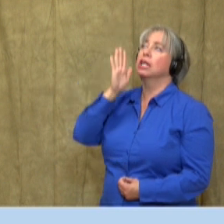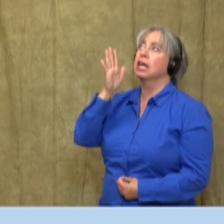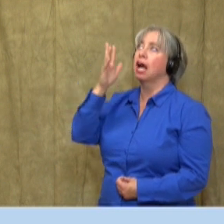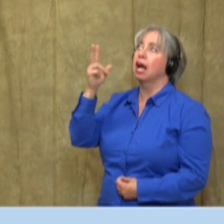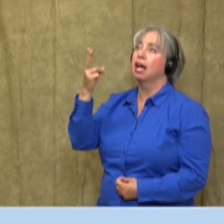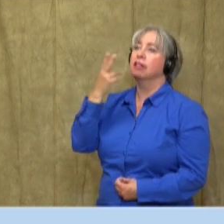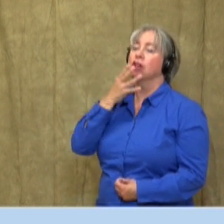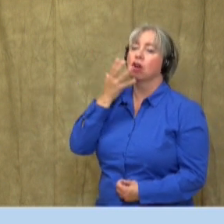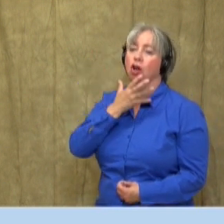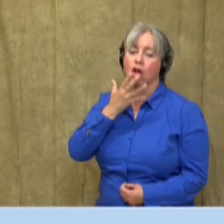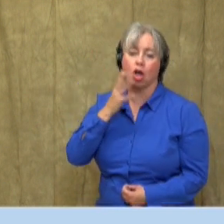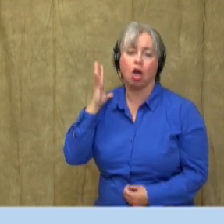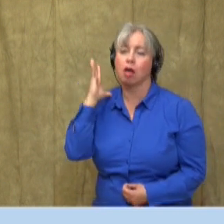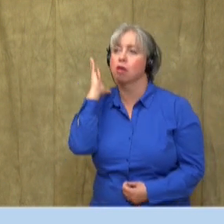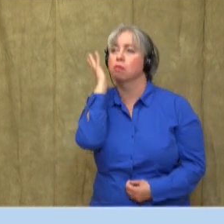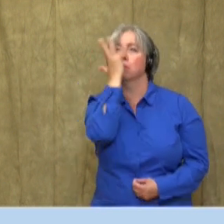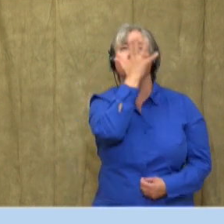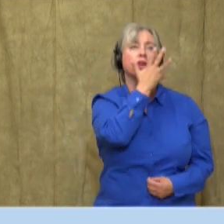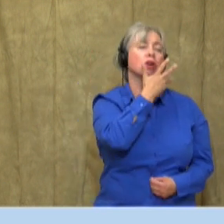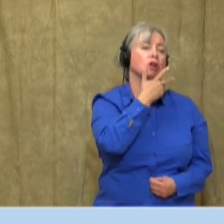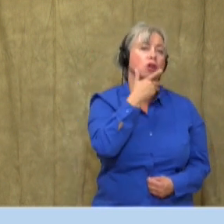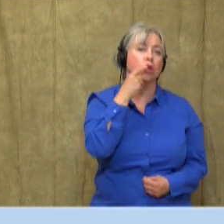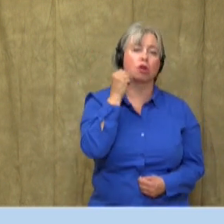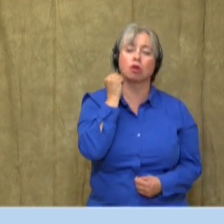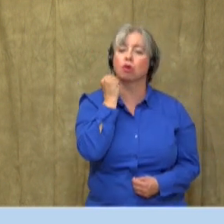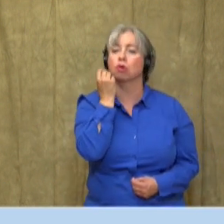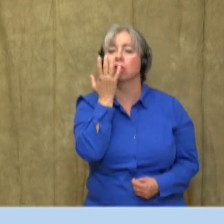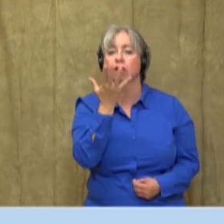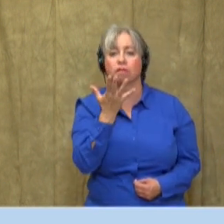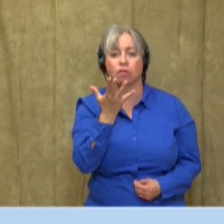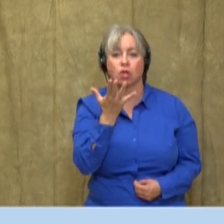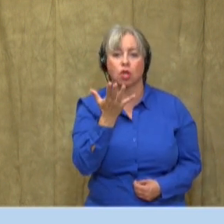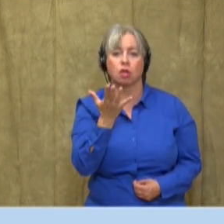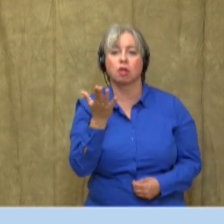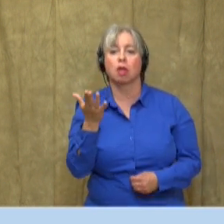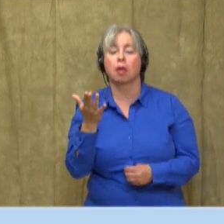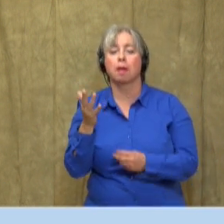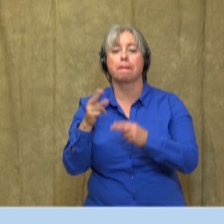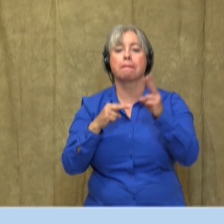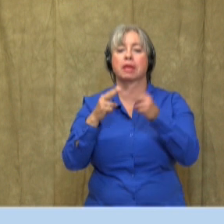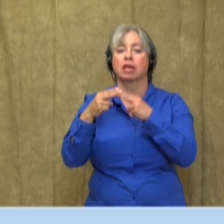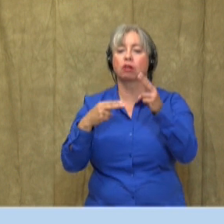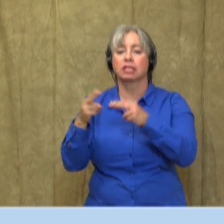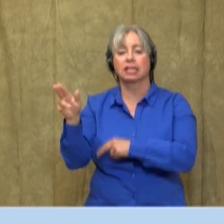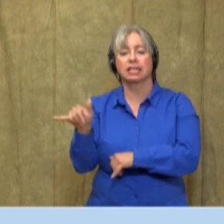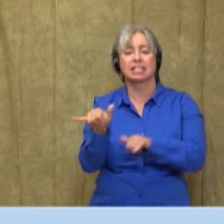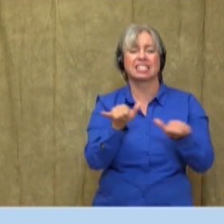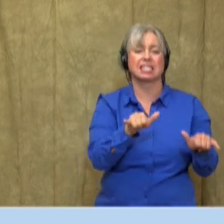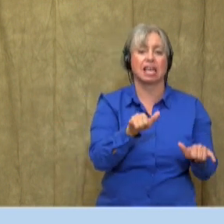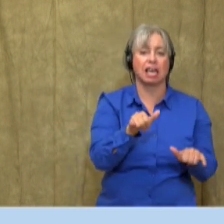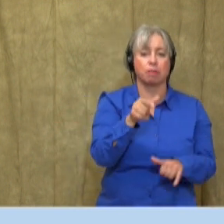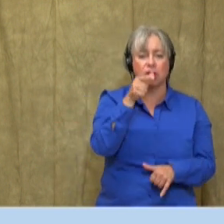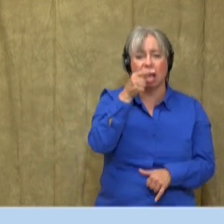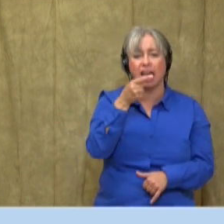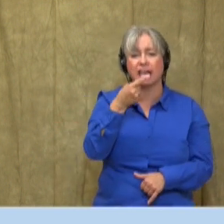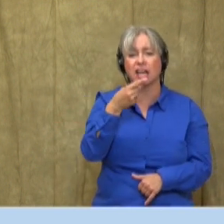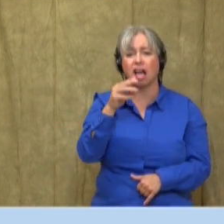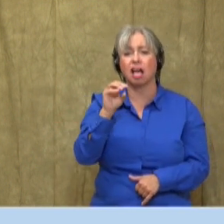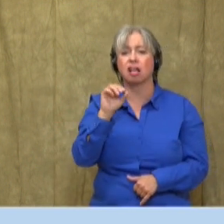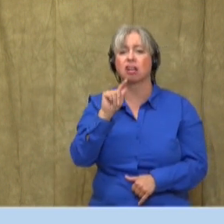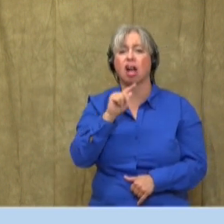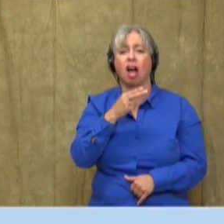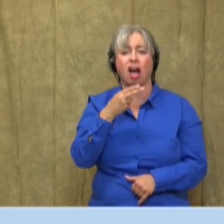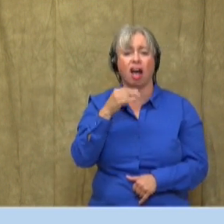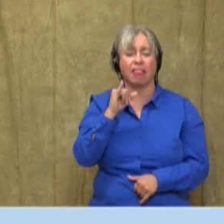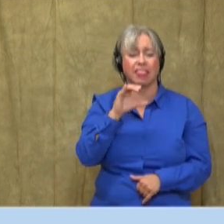they were always quite beautiful. Most cathedrals were built in this similar fashion. It was more of a Gothic type fashion. If you notice, they